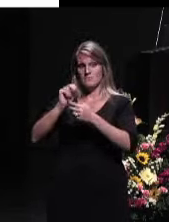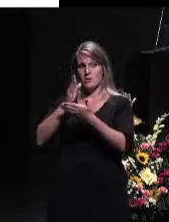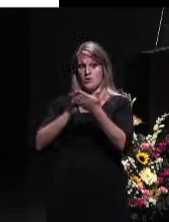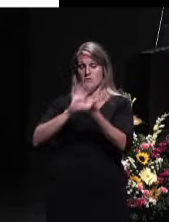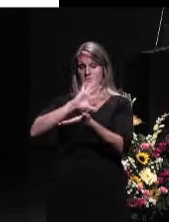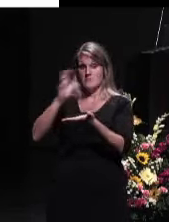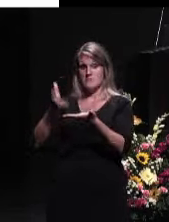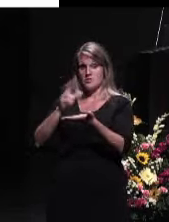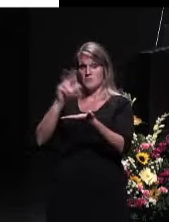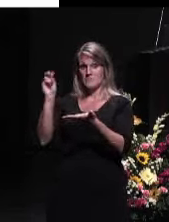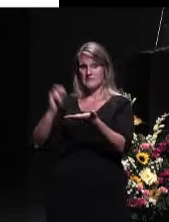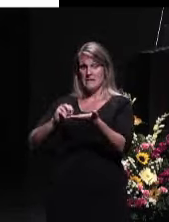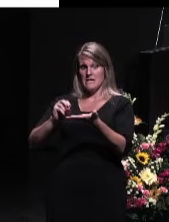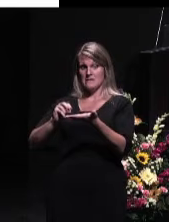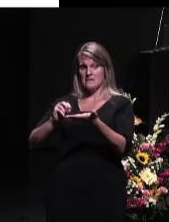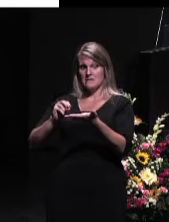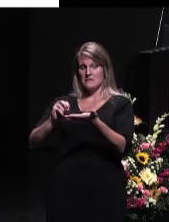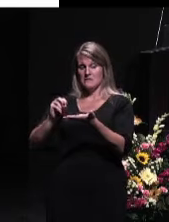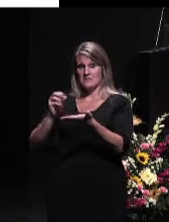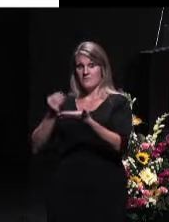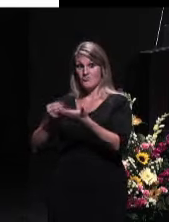of the raises that we're getting,